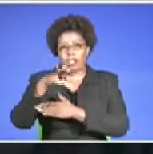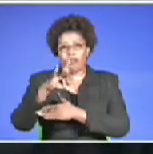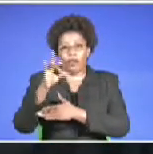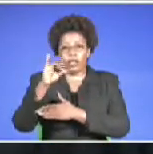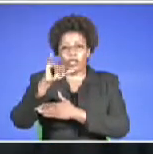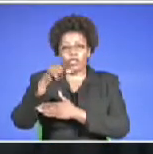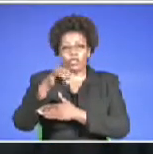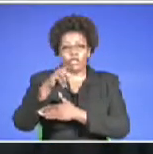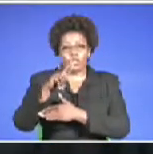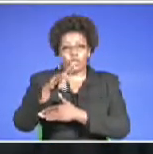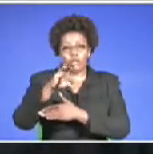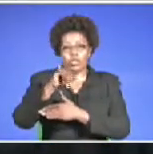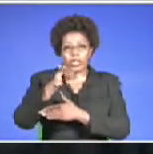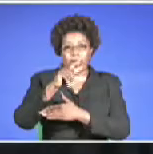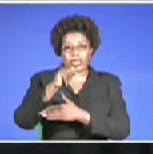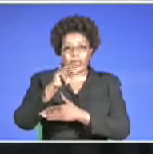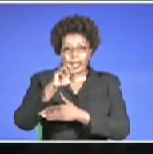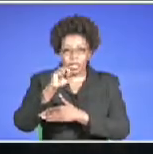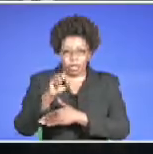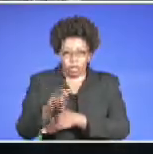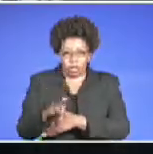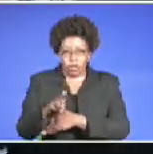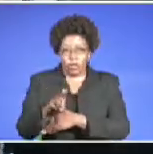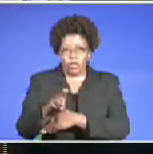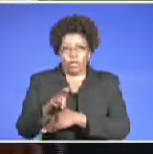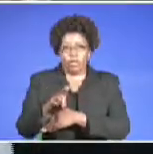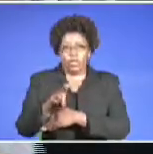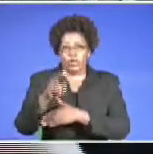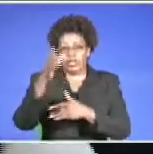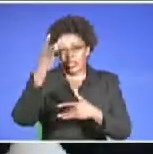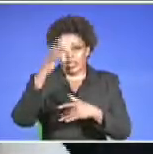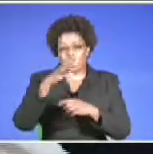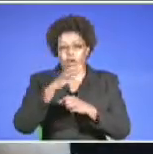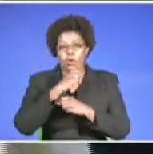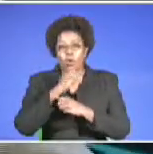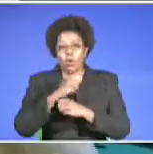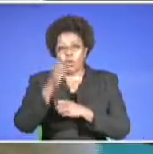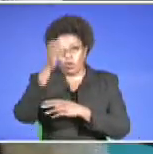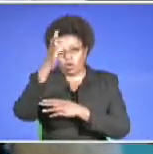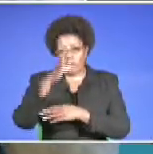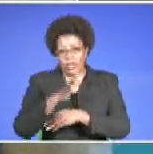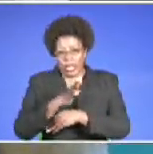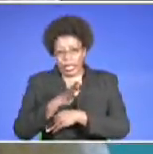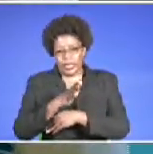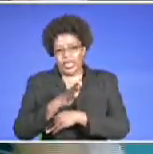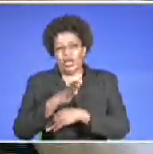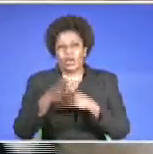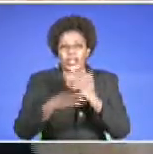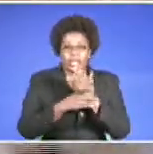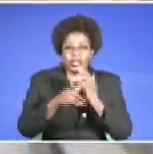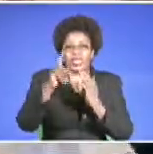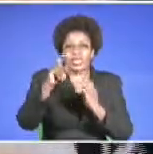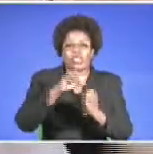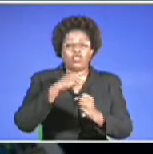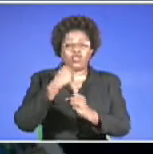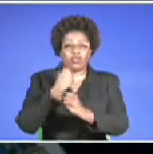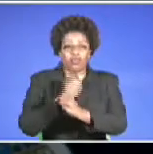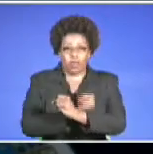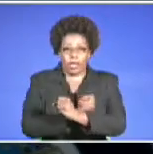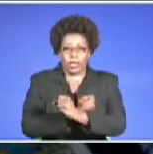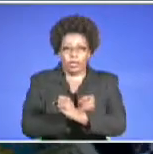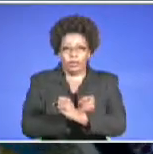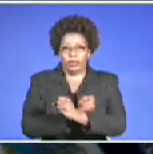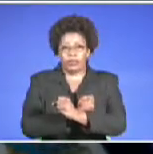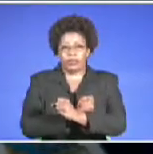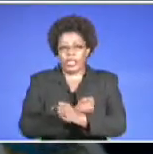Jiu-Jitsu, Helio Gracie, he was a very sick old man, and he realized that a lot of the judo techniques use a lot of strength. and he couldn't get them. His